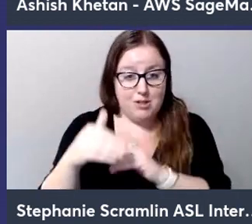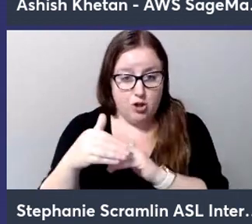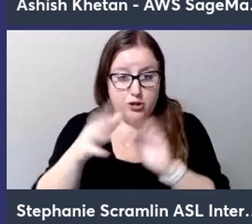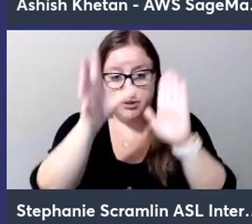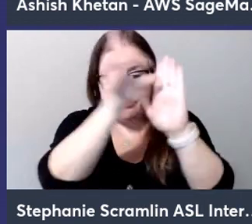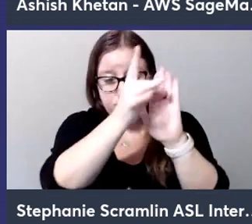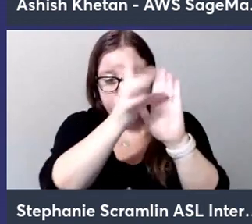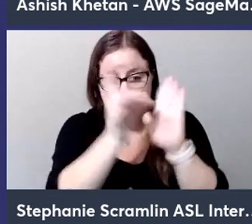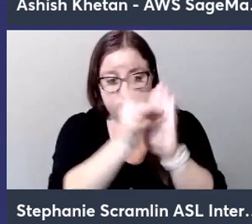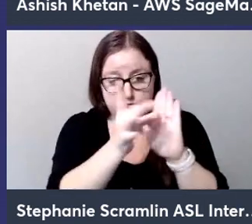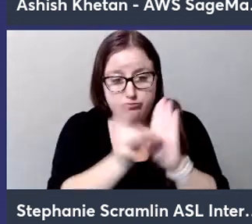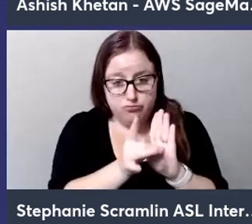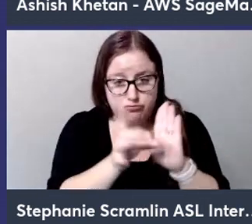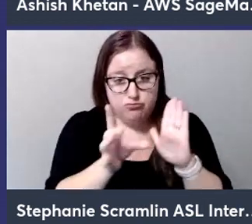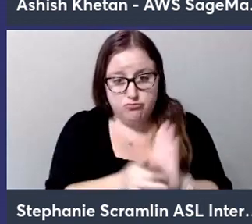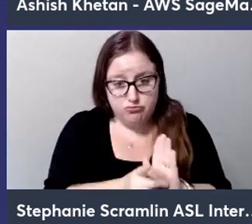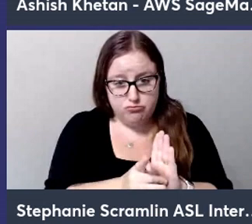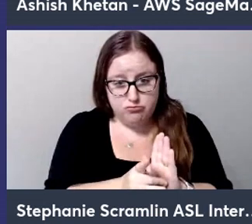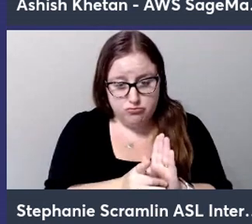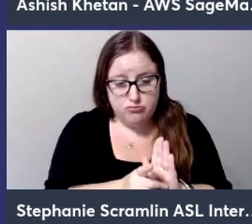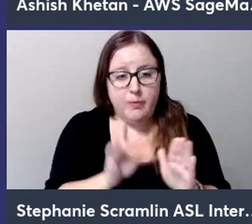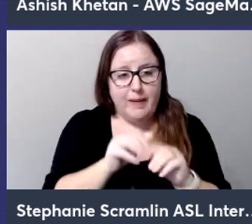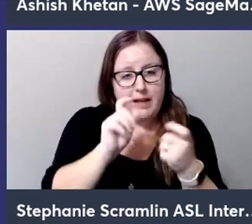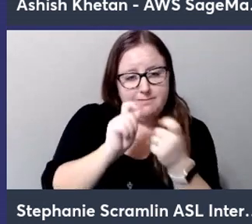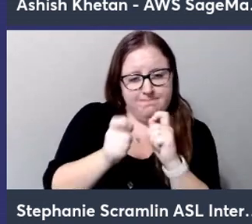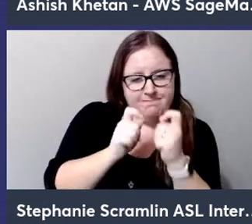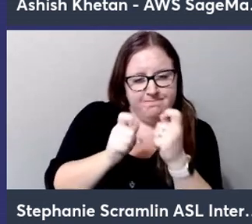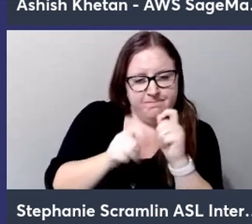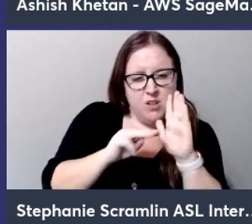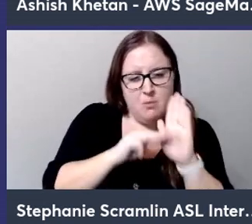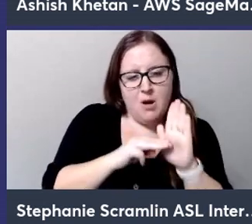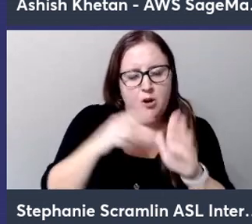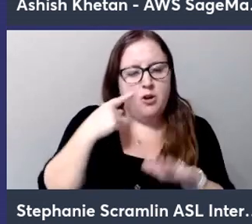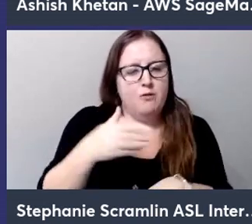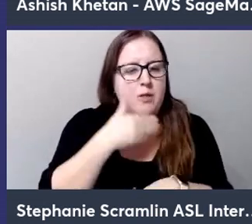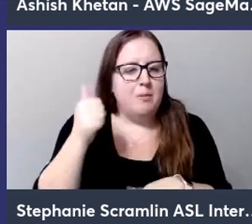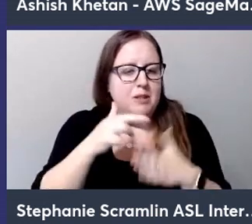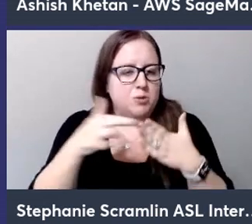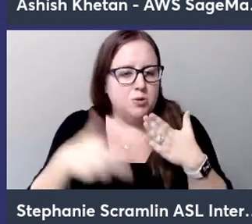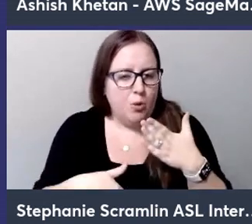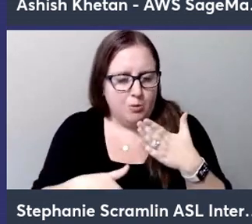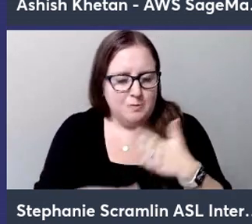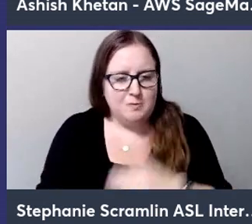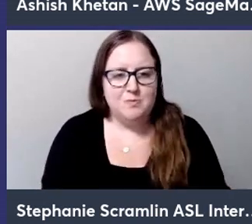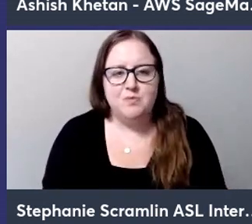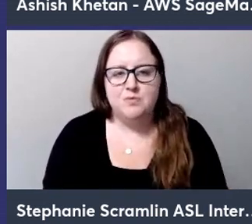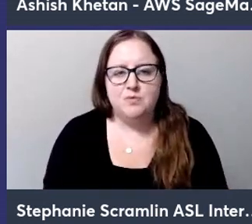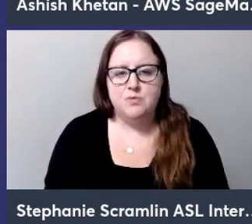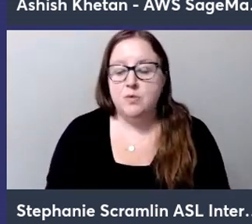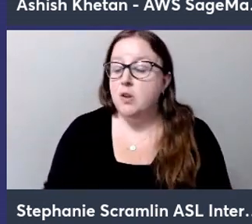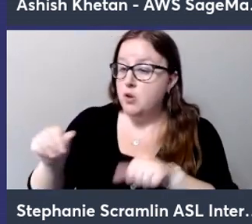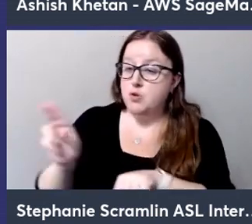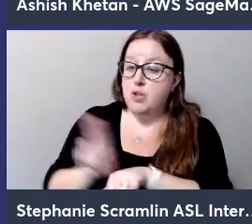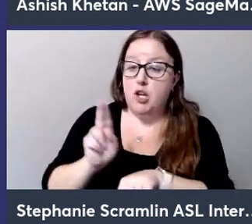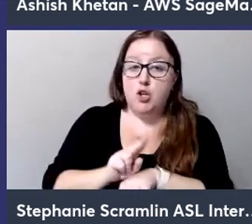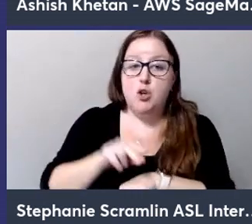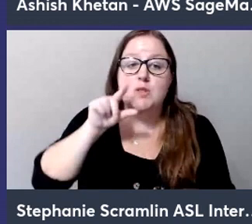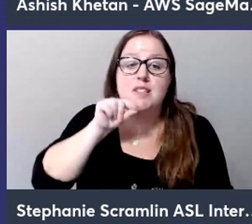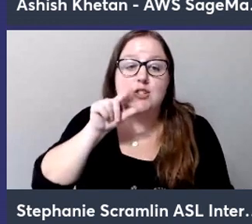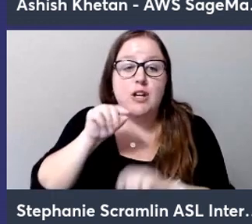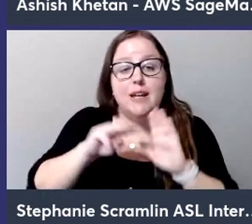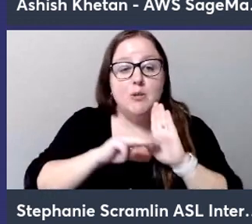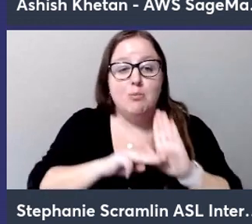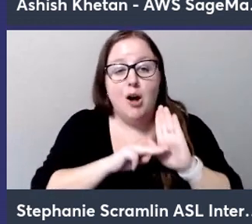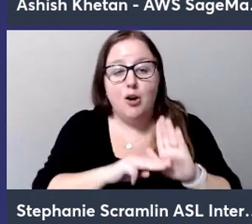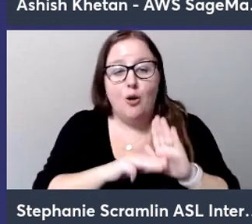setting them using AMT. You can tune your model to give the best accuracy. So you could use a fried chicken model,